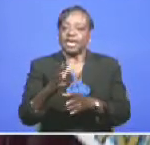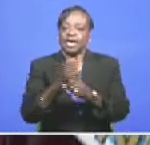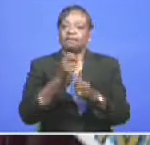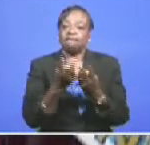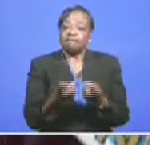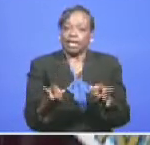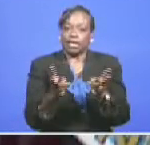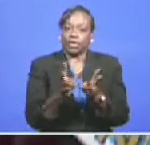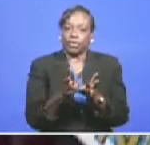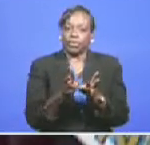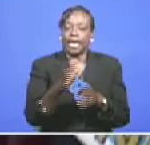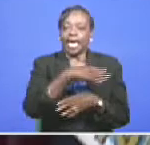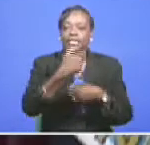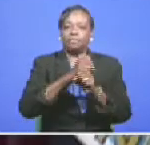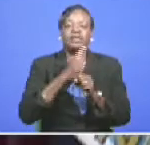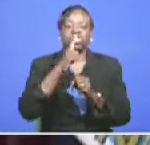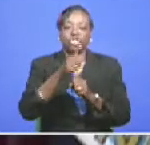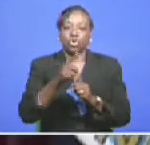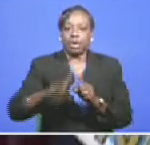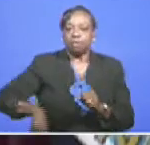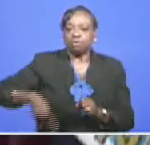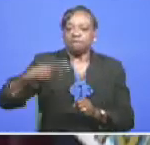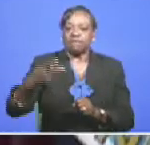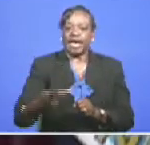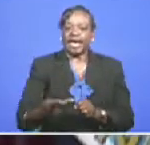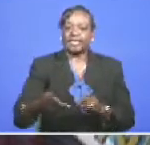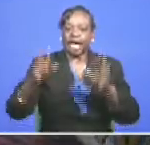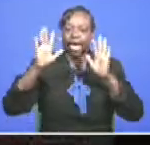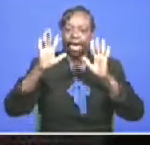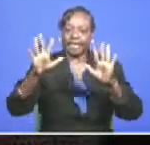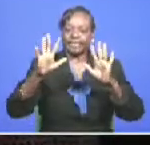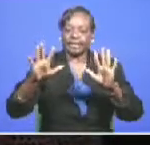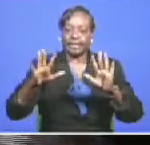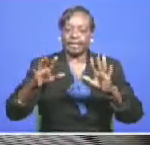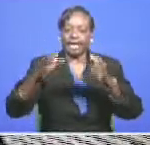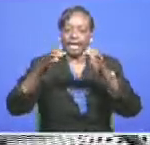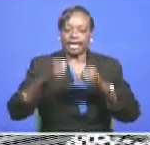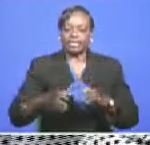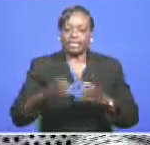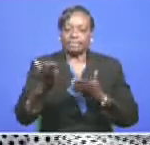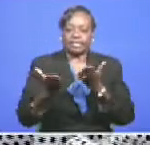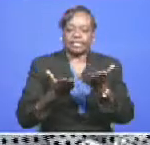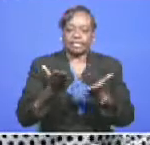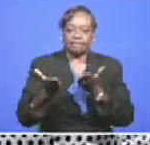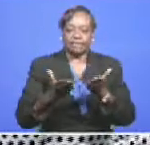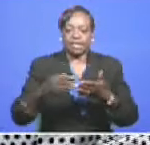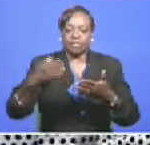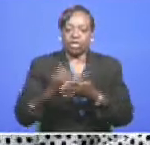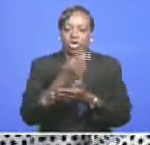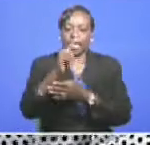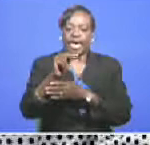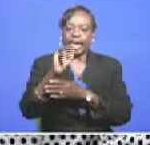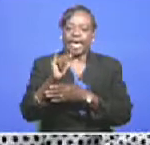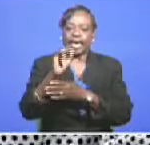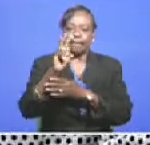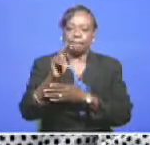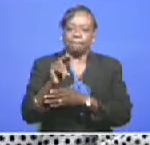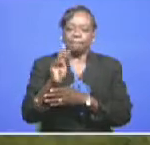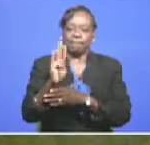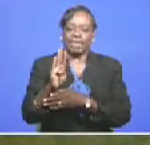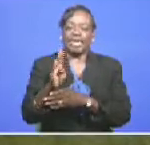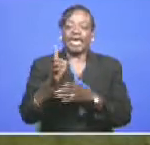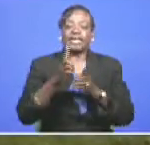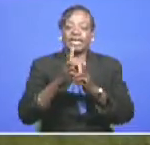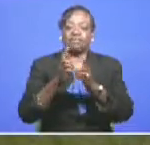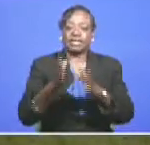value, and to make sure that we provide excellent customer service. The new NIB director says the announcement of the top post did not